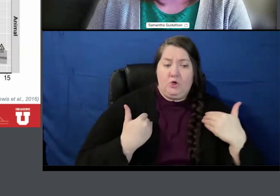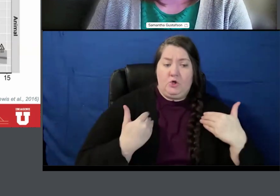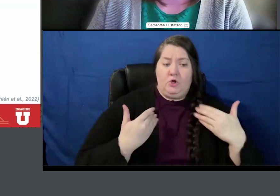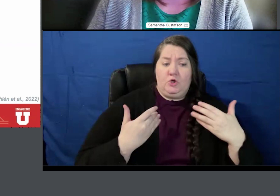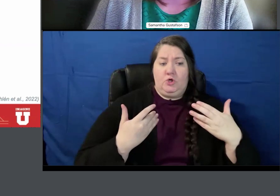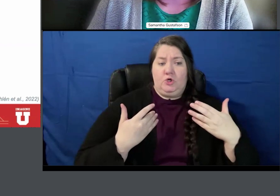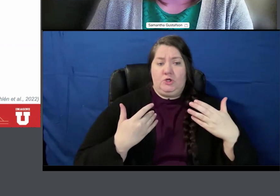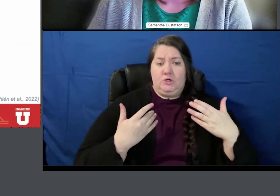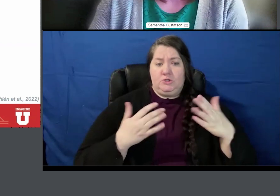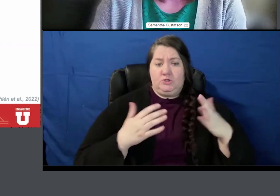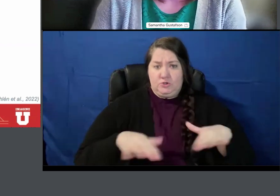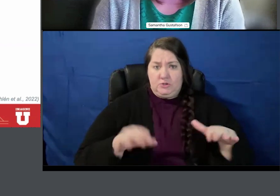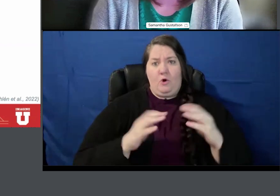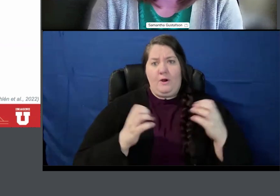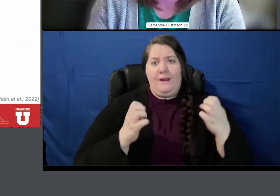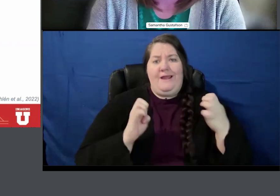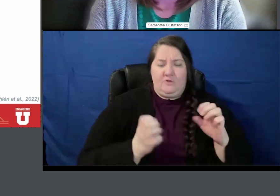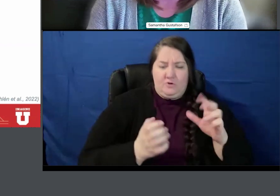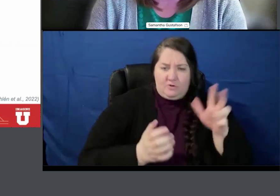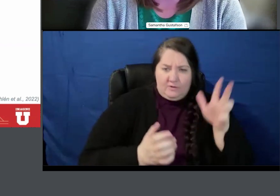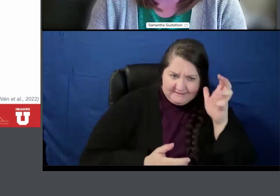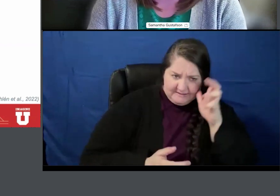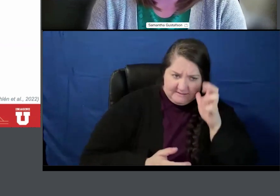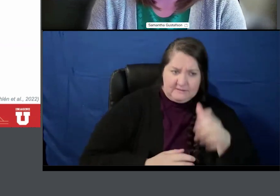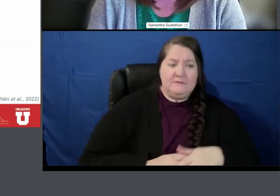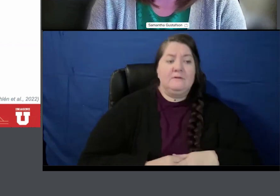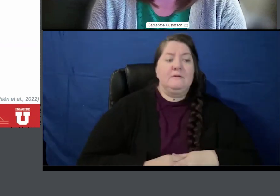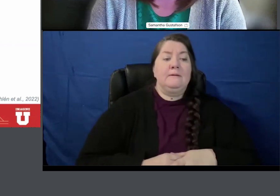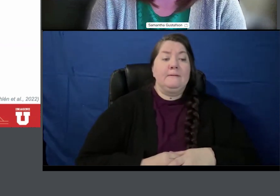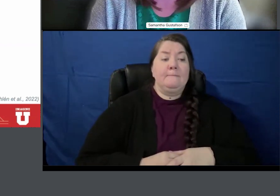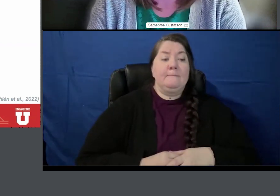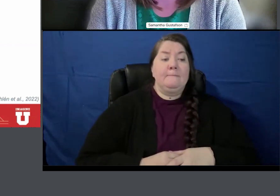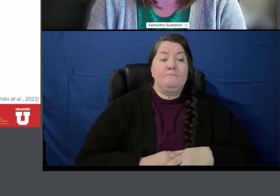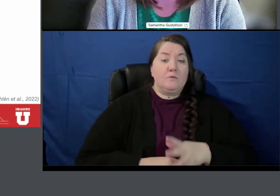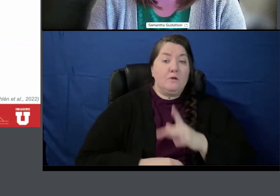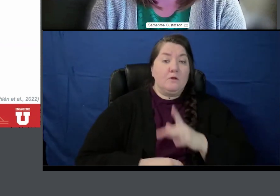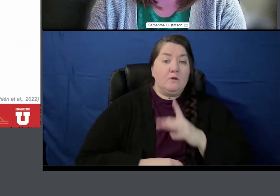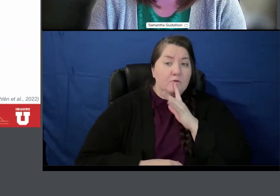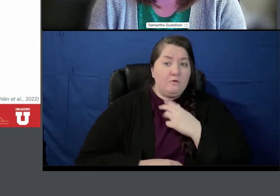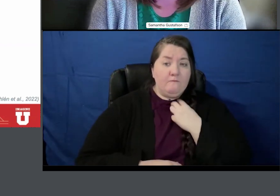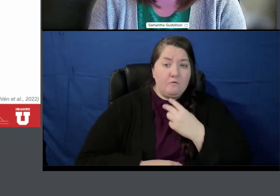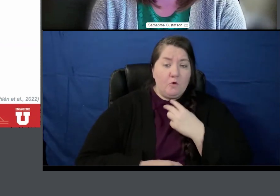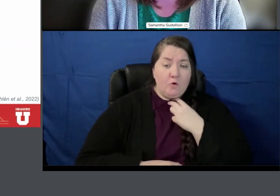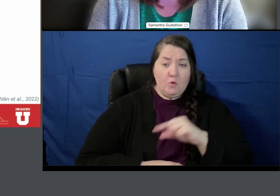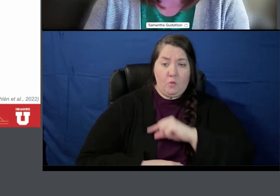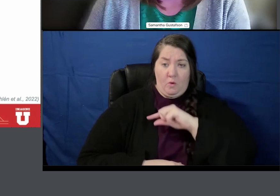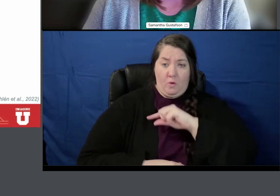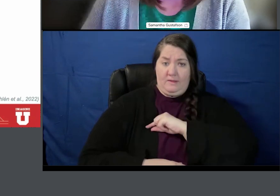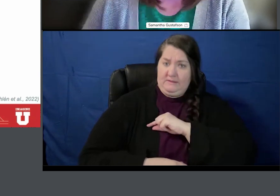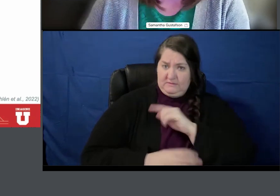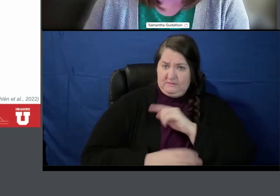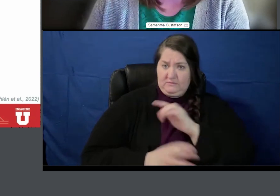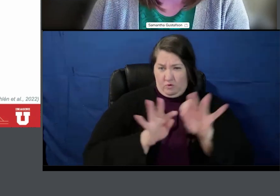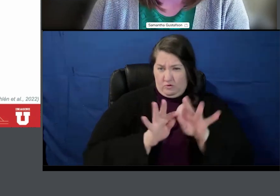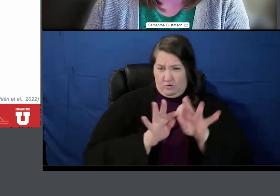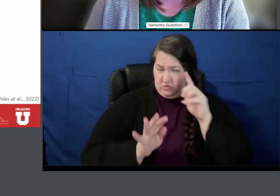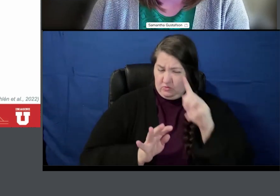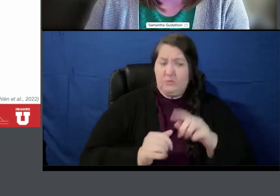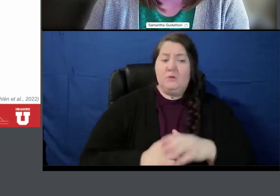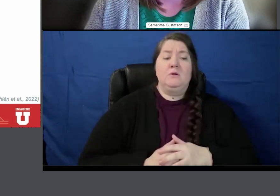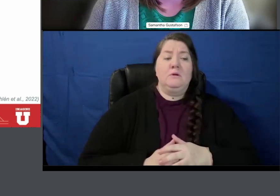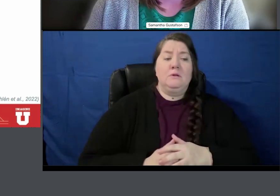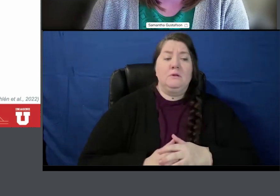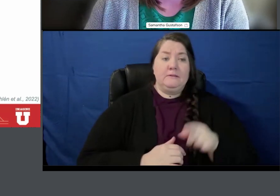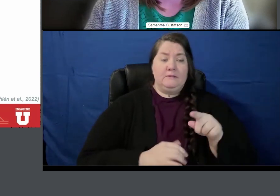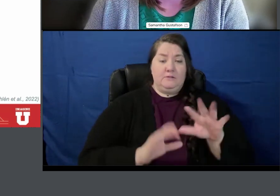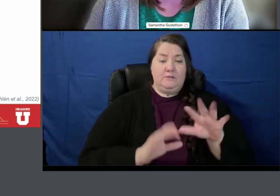effortful listening. The vocal quality of the teacher also matters for listening effort. So, this group